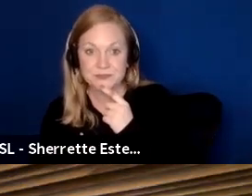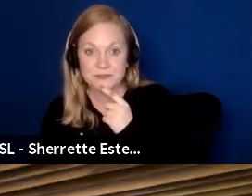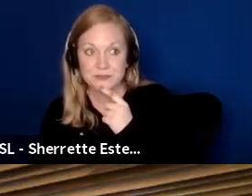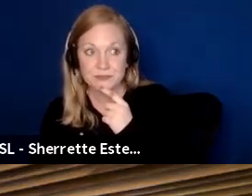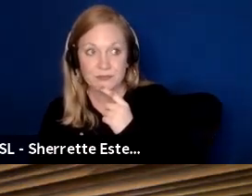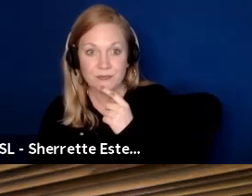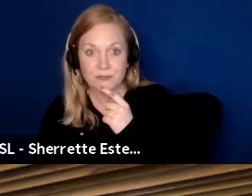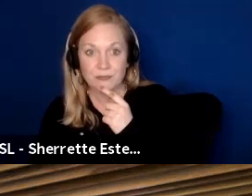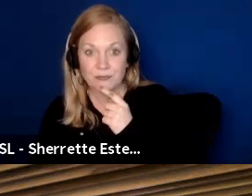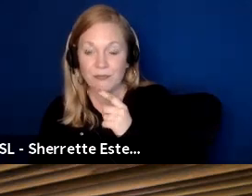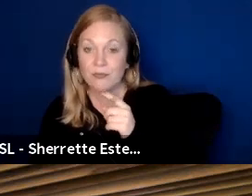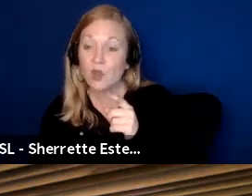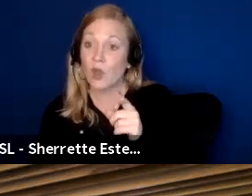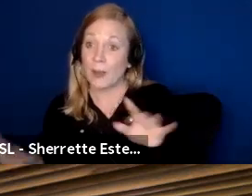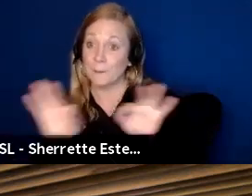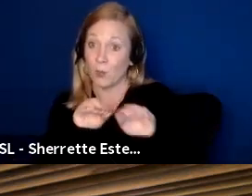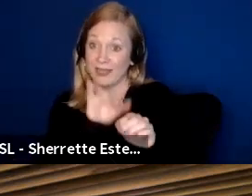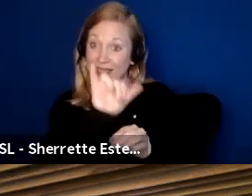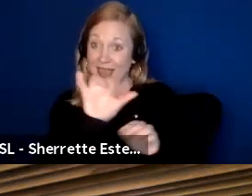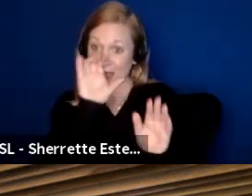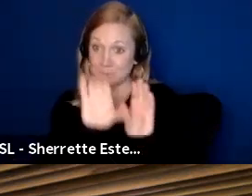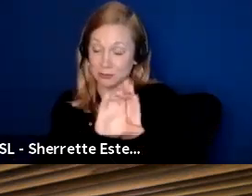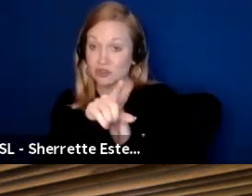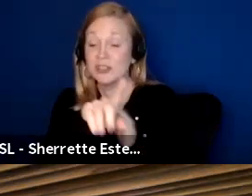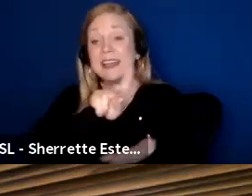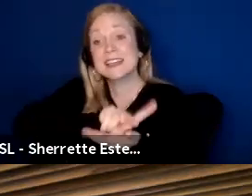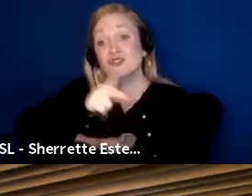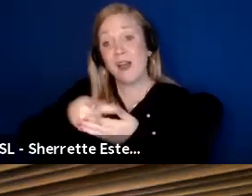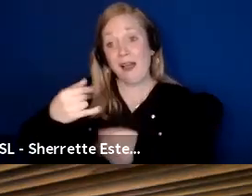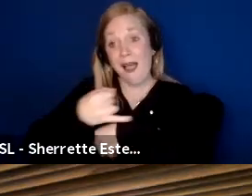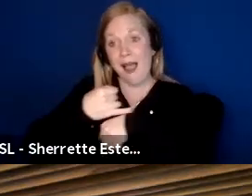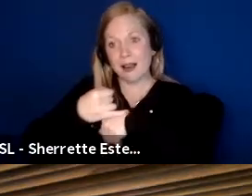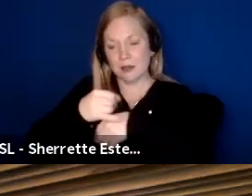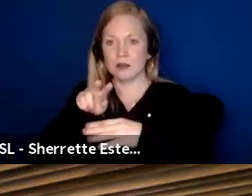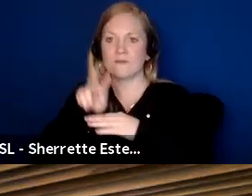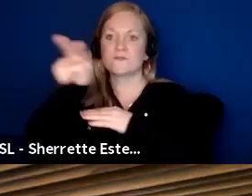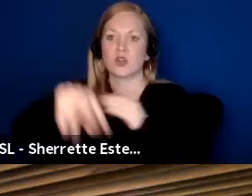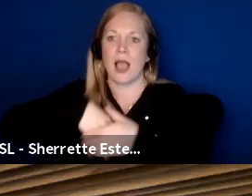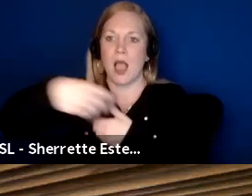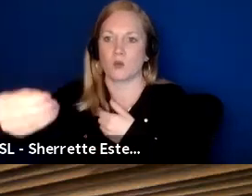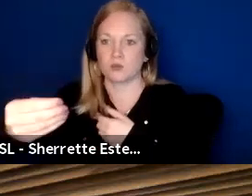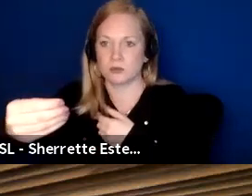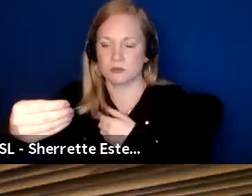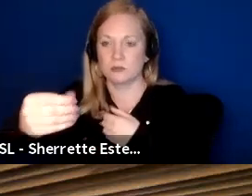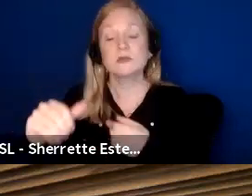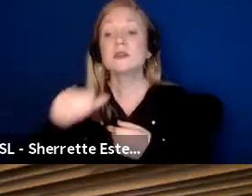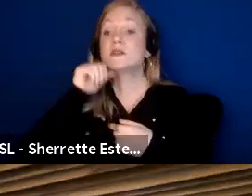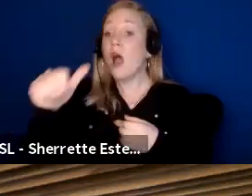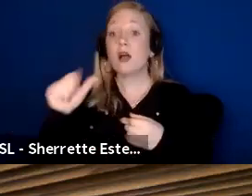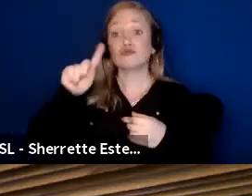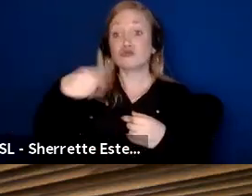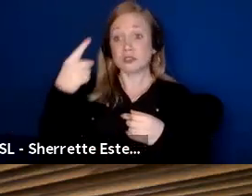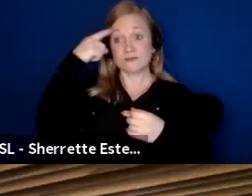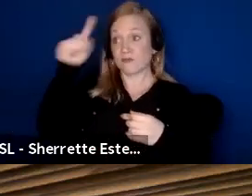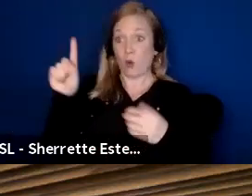key in this image is that the kitchen island is facing outward, not just for conversation, but also for safety.